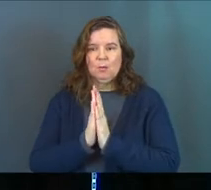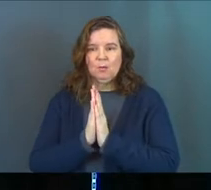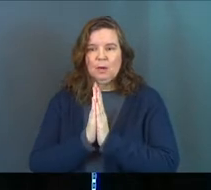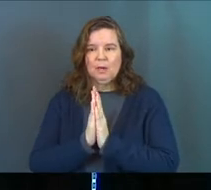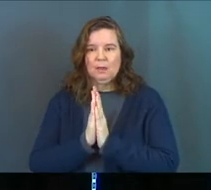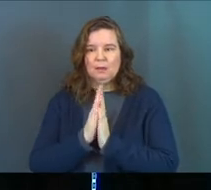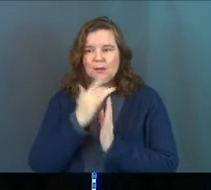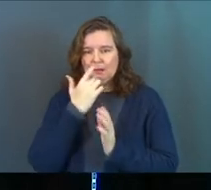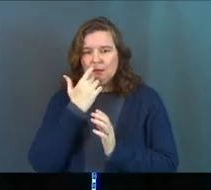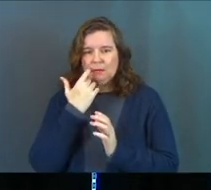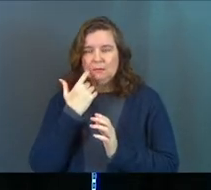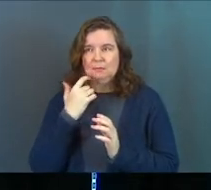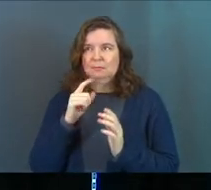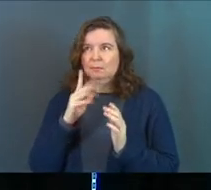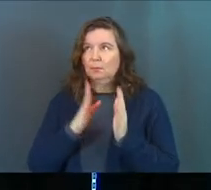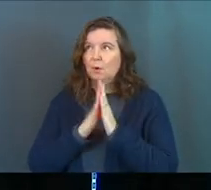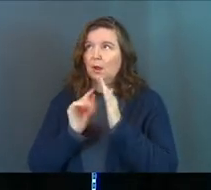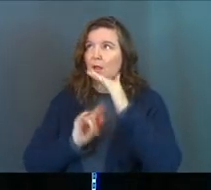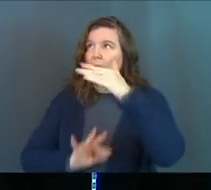praying to the air.